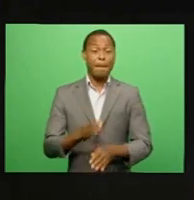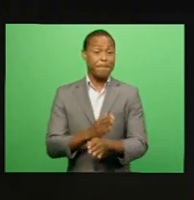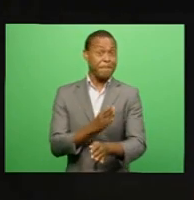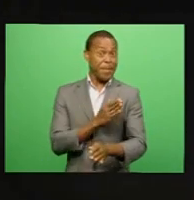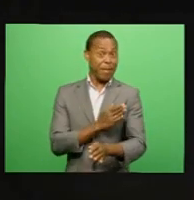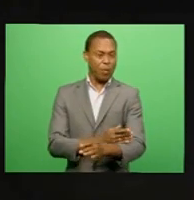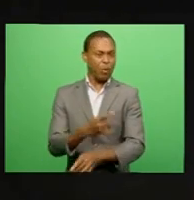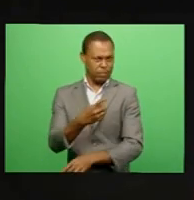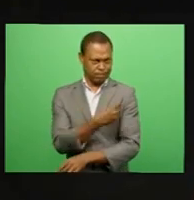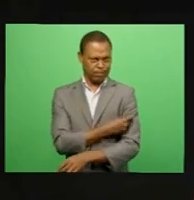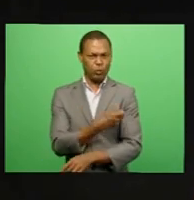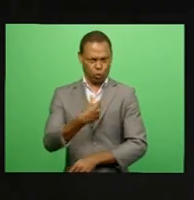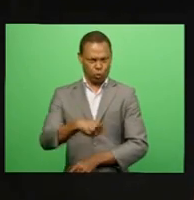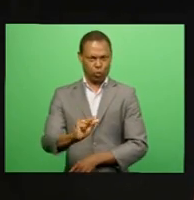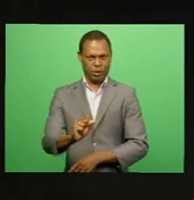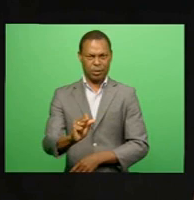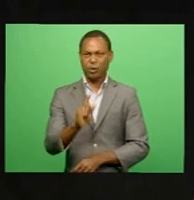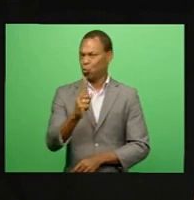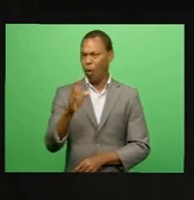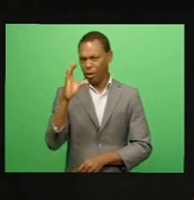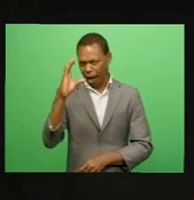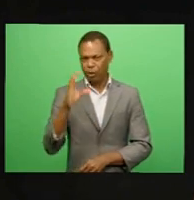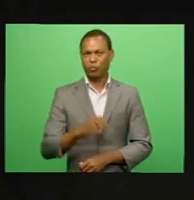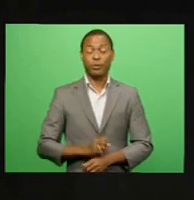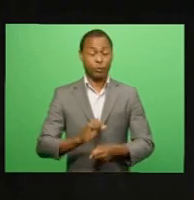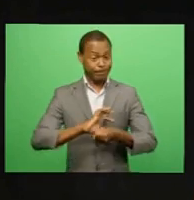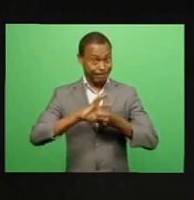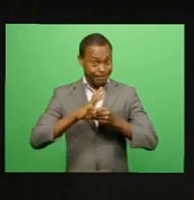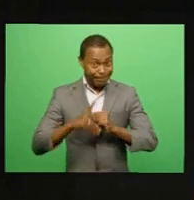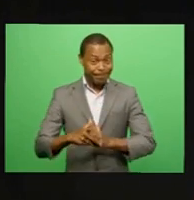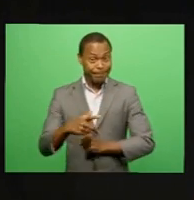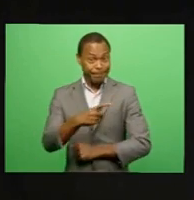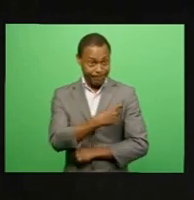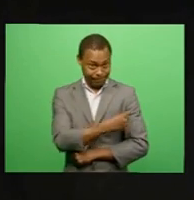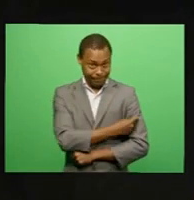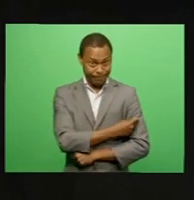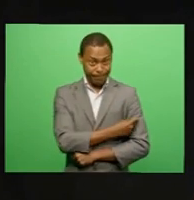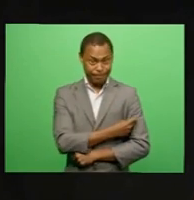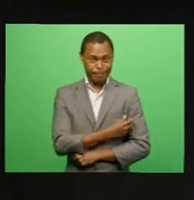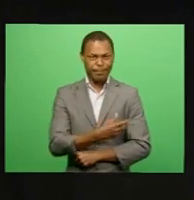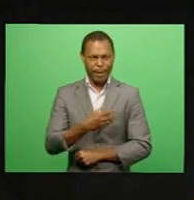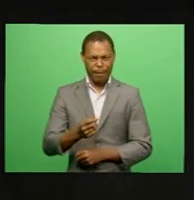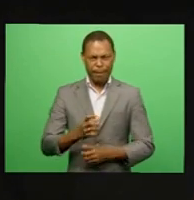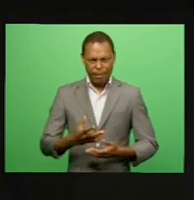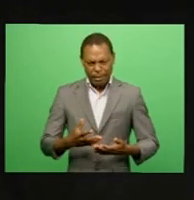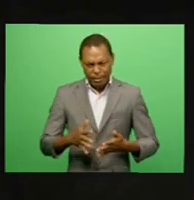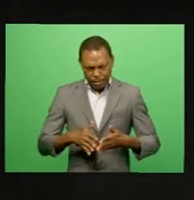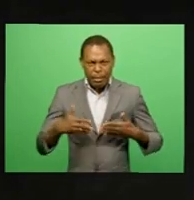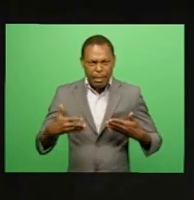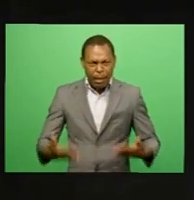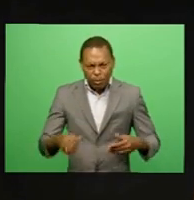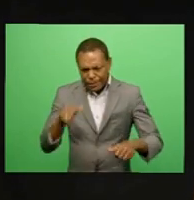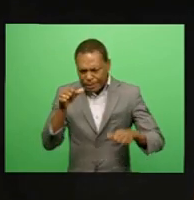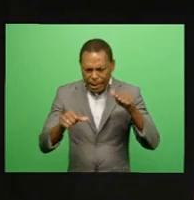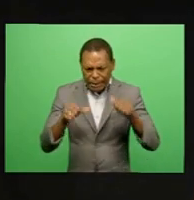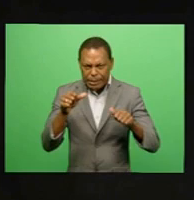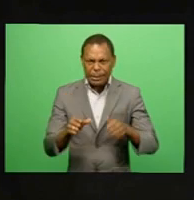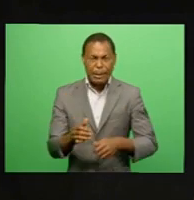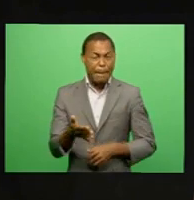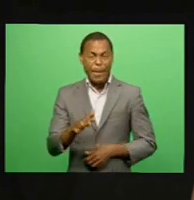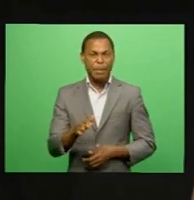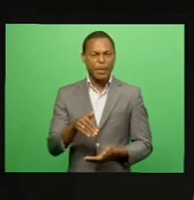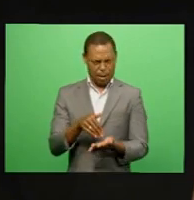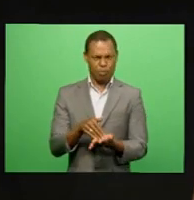or used in the country. The COVID-19 vaccine is currently in the clinical evaluation stage and may be approved for use